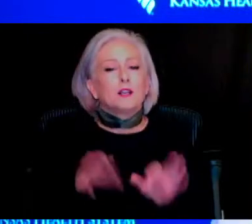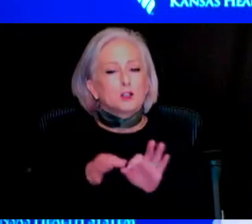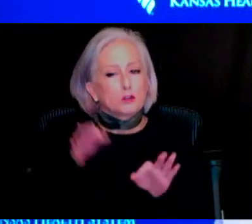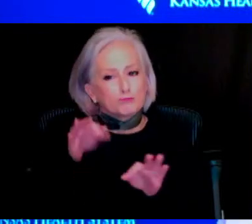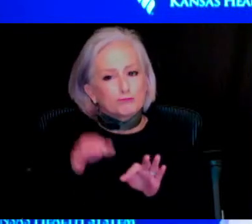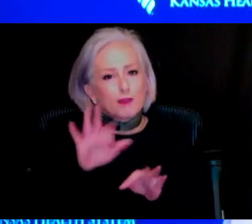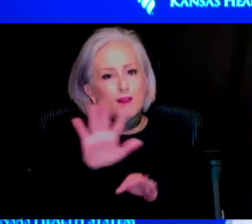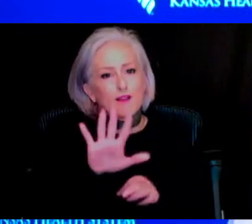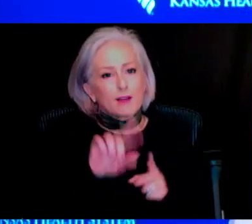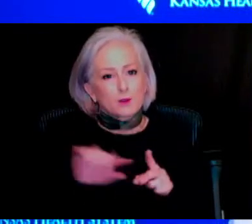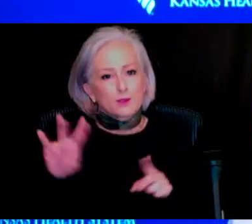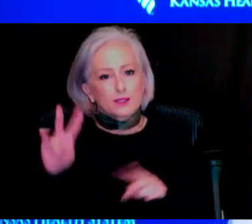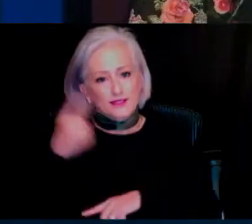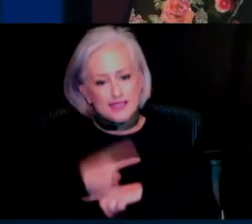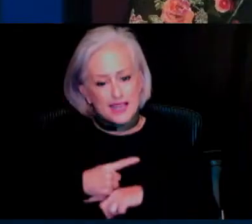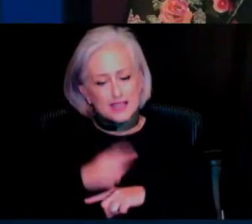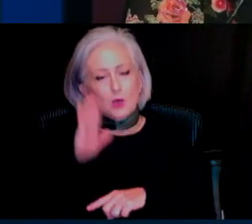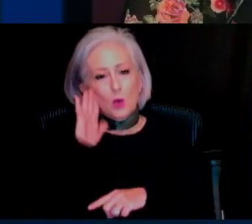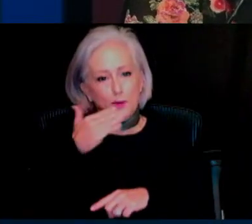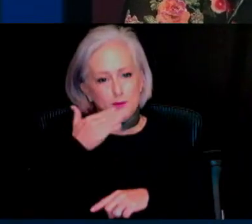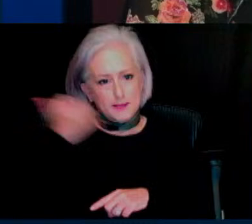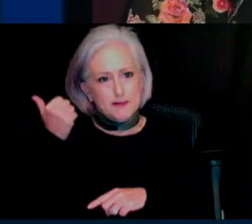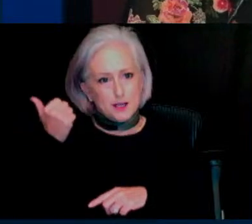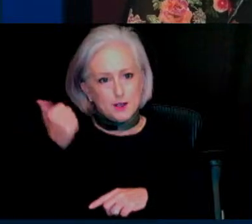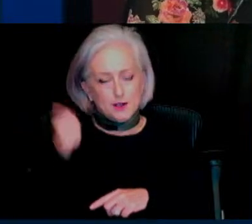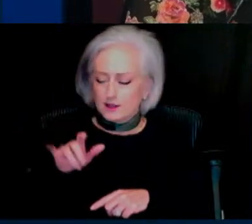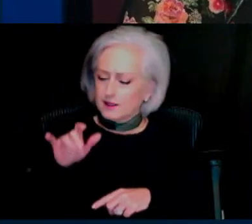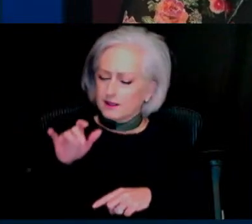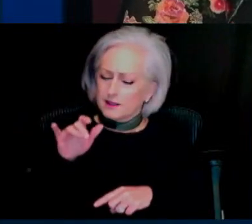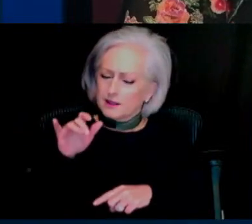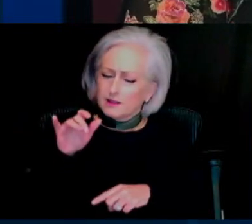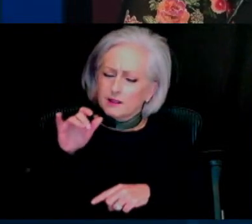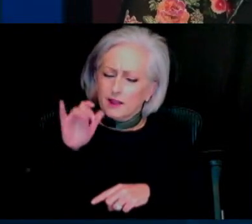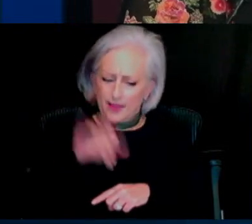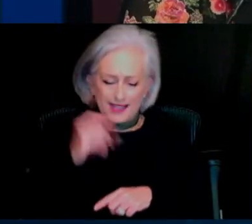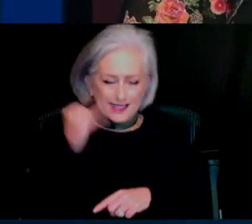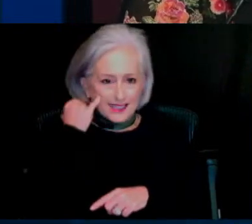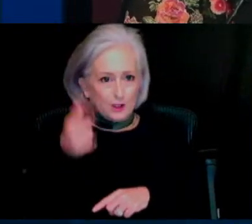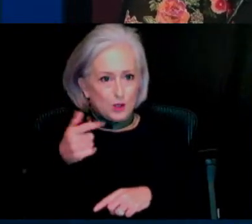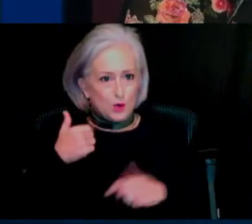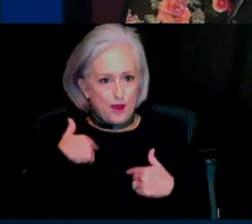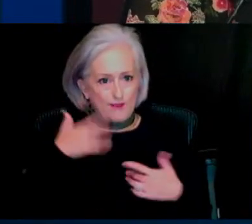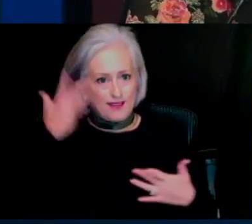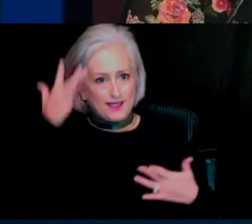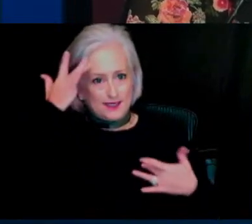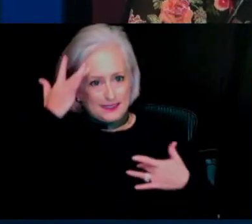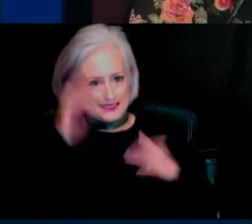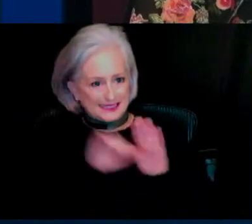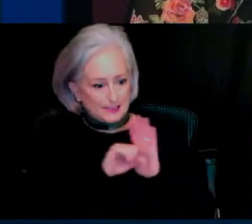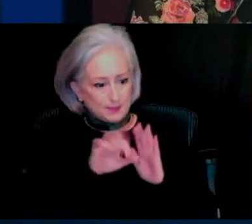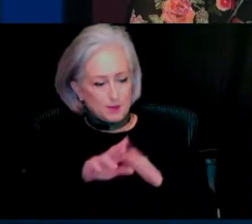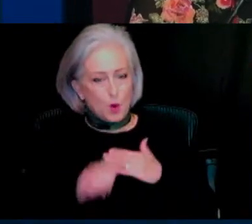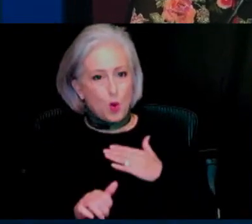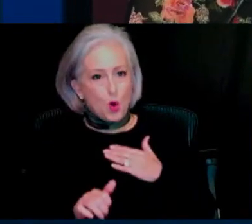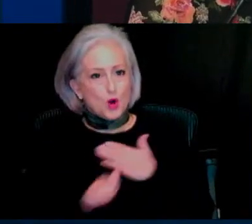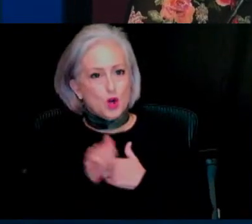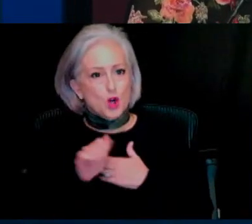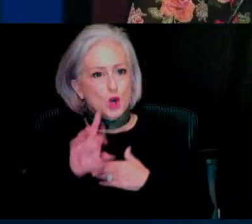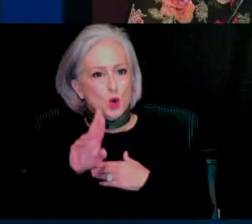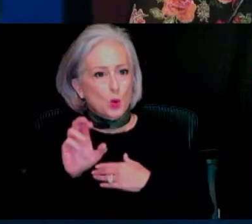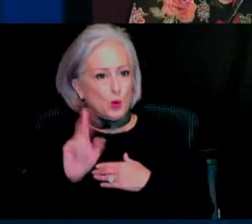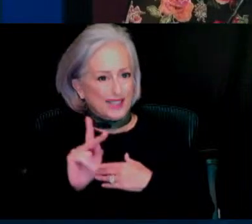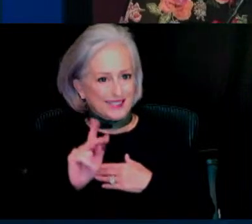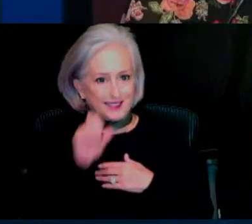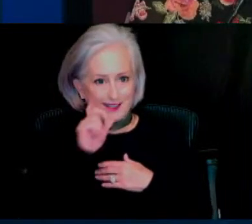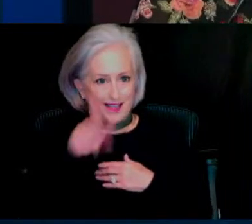you'll probably be better off. But that's if you have some sort of symptom or Yeah. risk factor. You're not saying that just because you